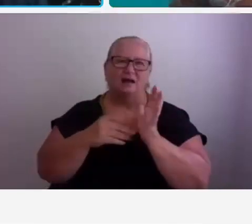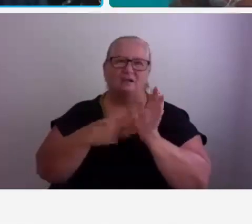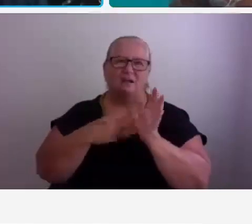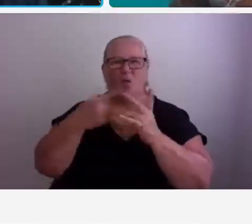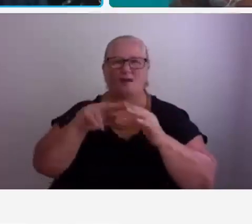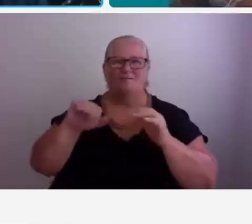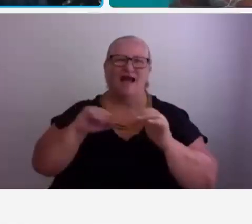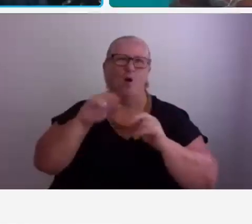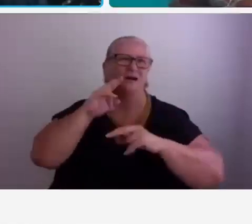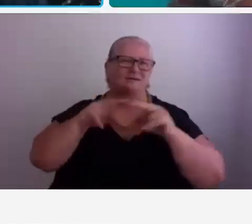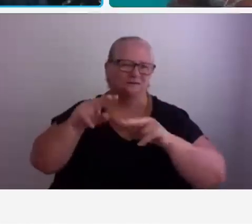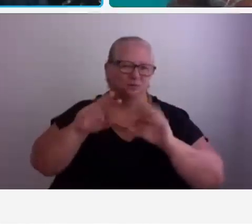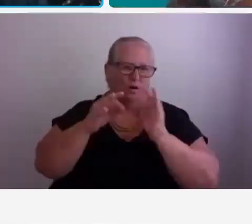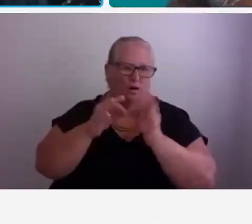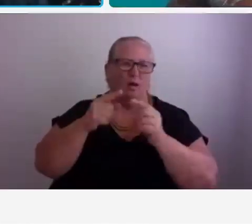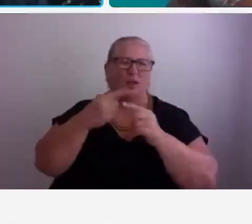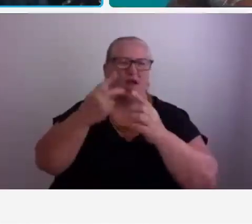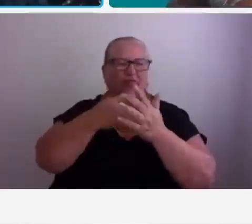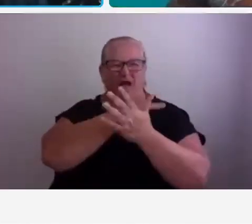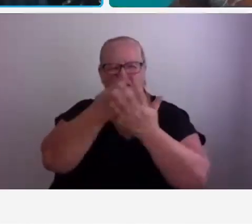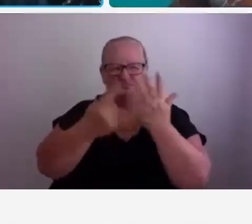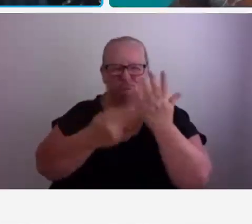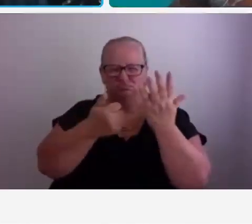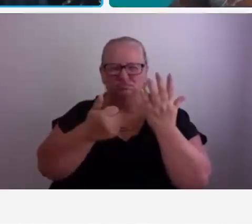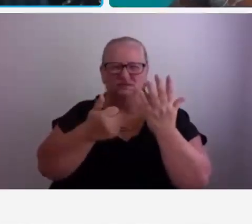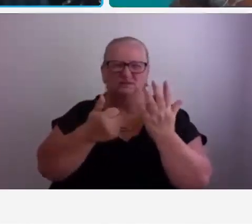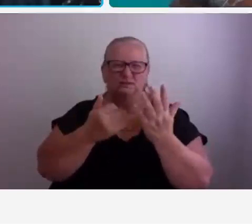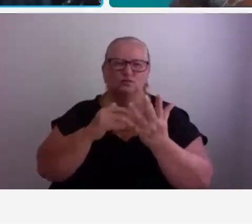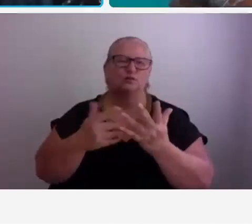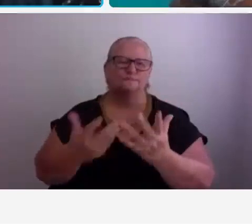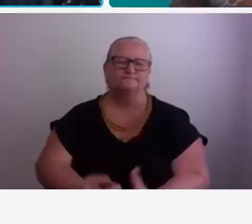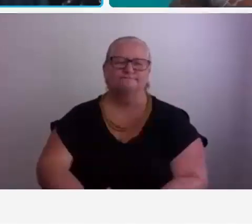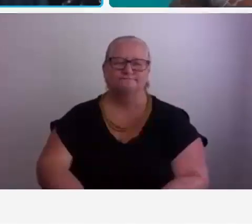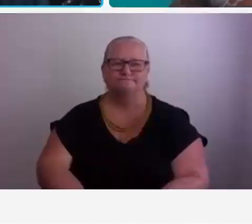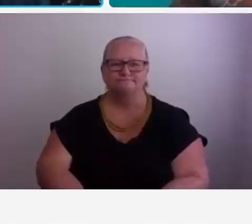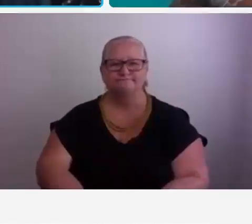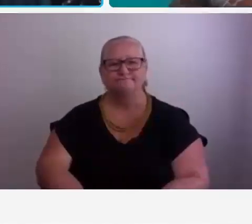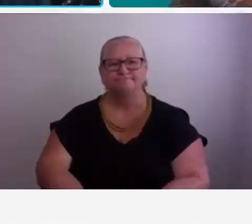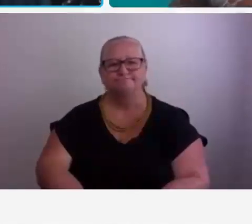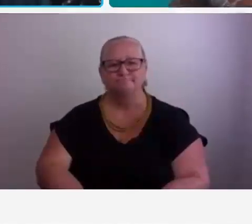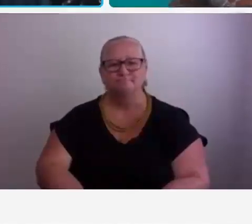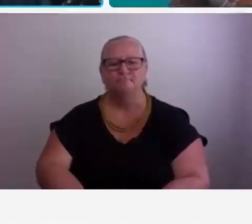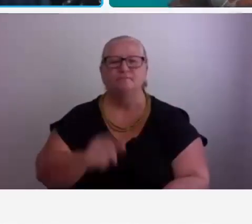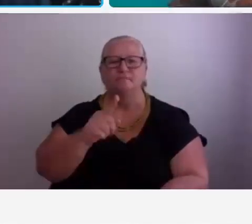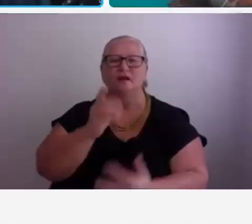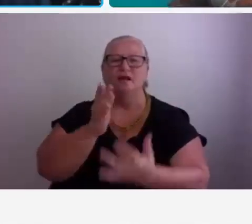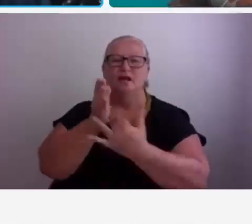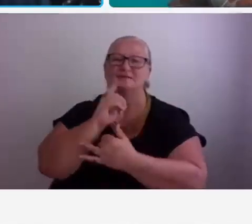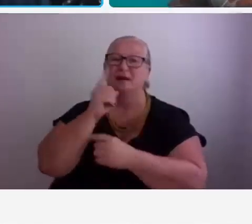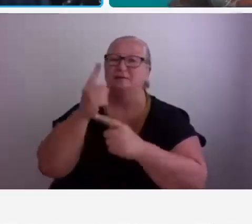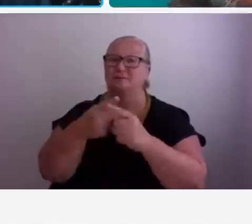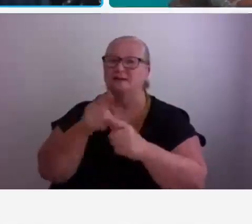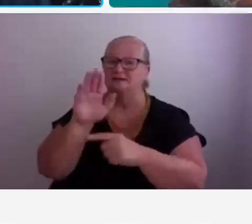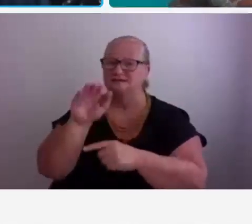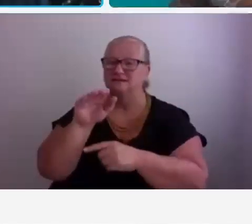assessment organisations, and there are a range of others. So that would give you a bit of a feel for who's in the field. And Nick, maybe to add to that, if